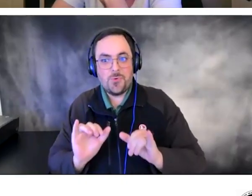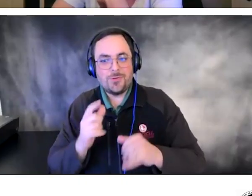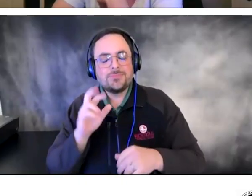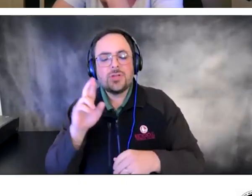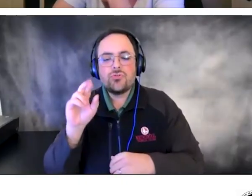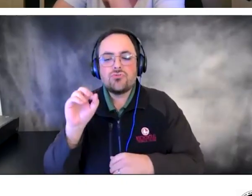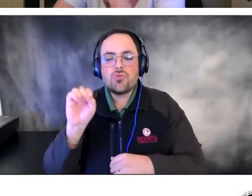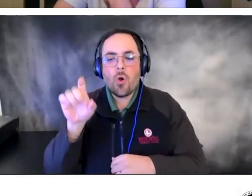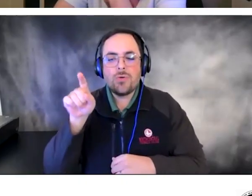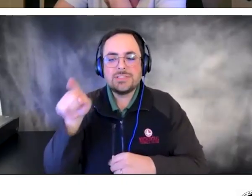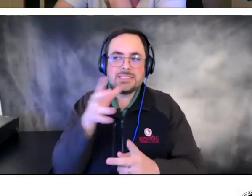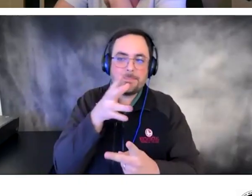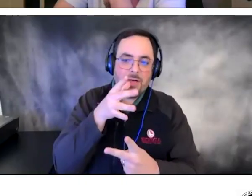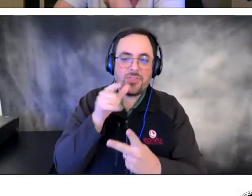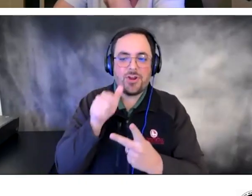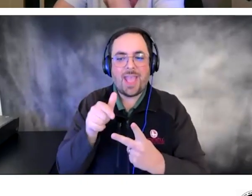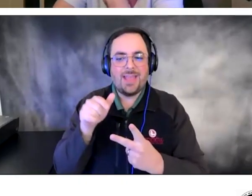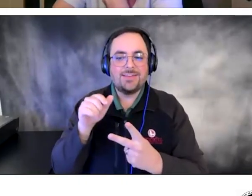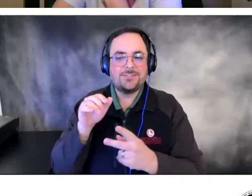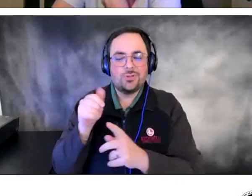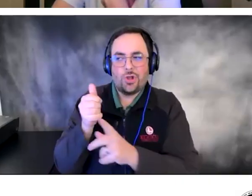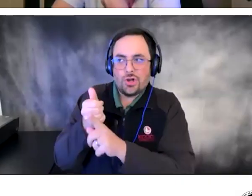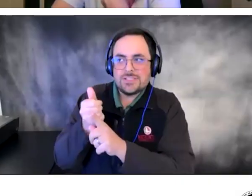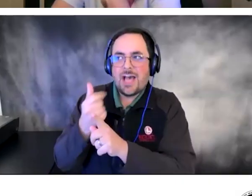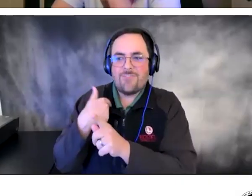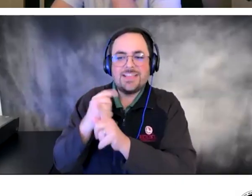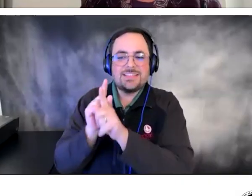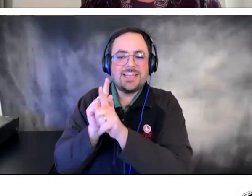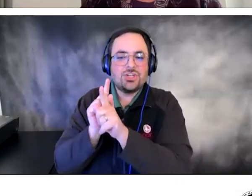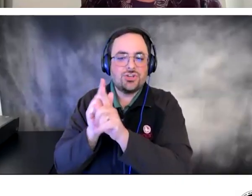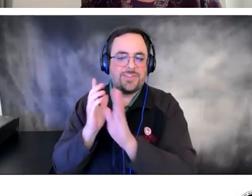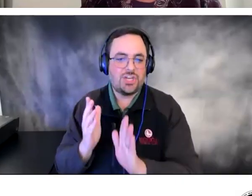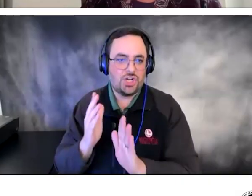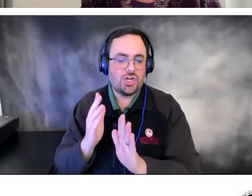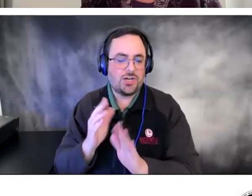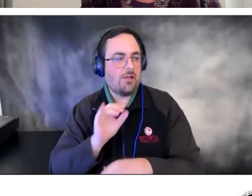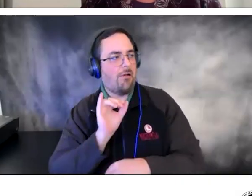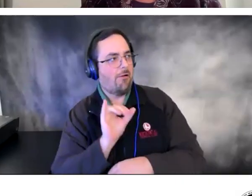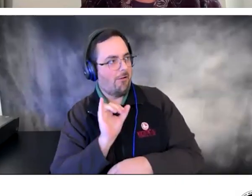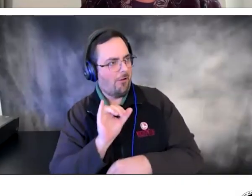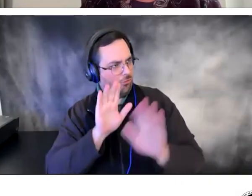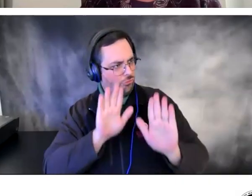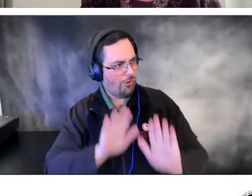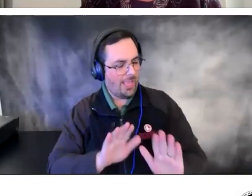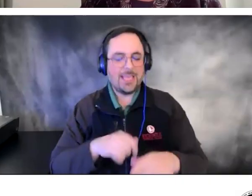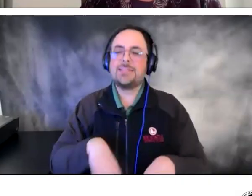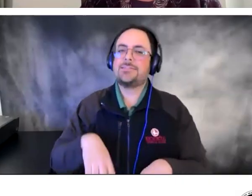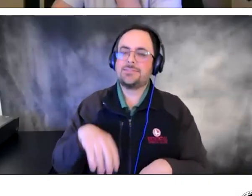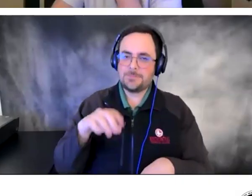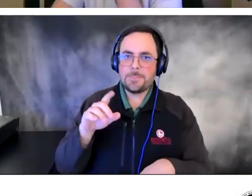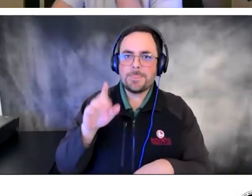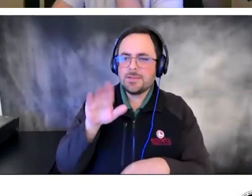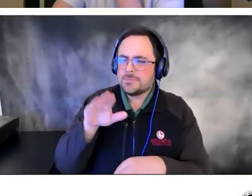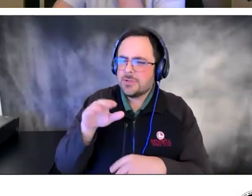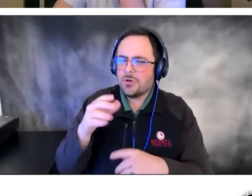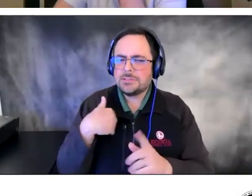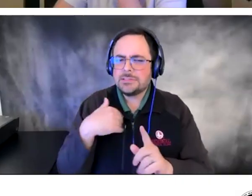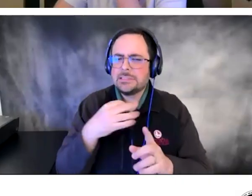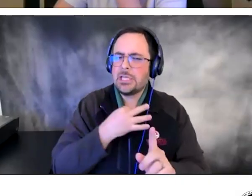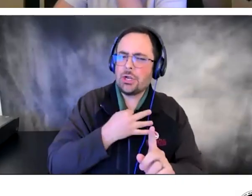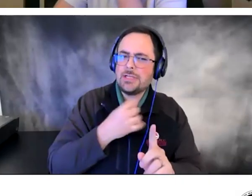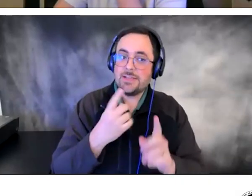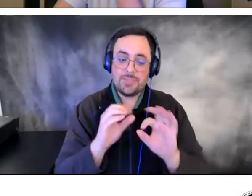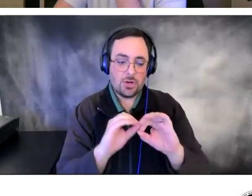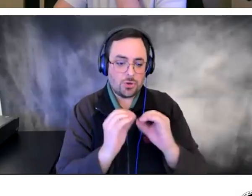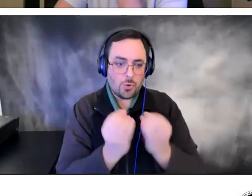Yeah, so Rose is a mom and slash intervener. Oh, great. Yeah, and someone says, is there an organization